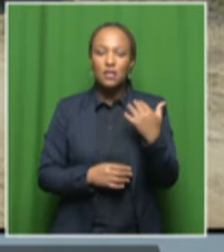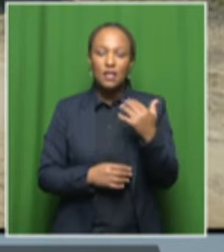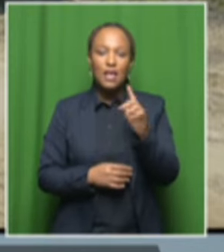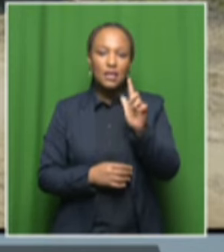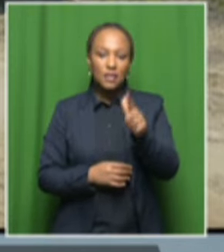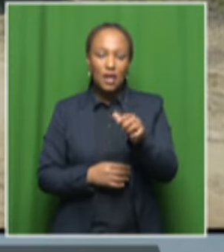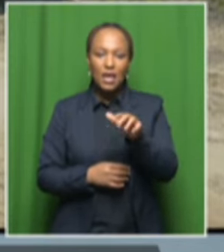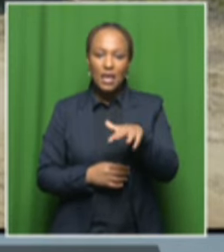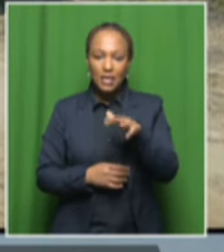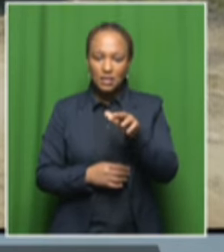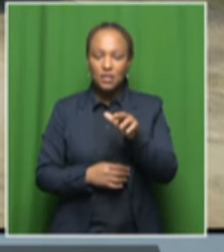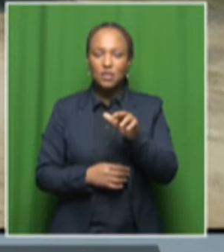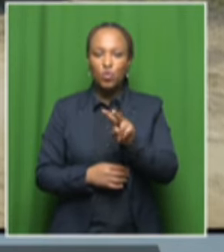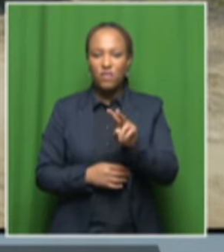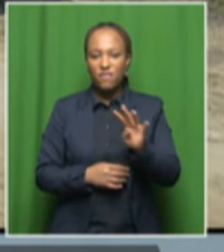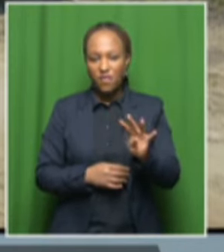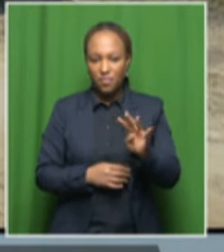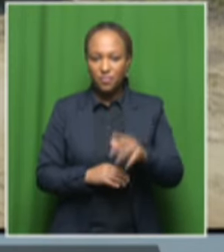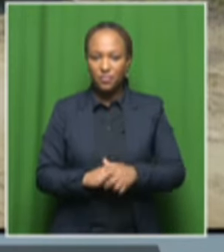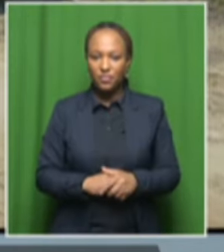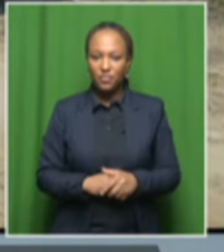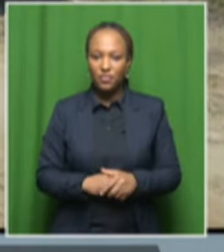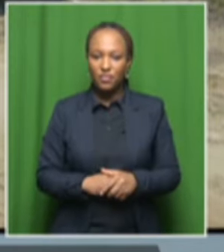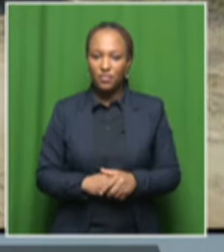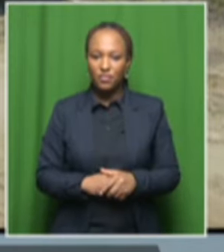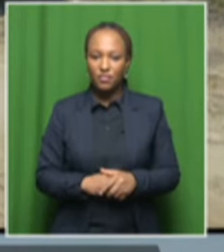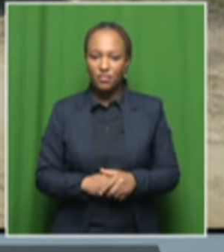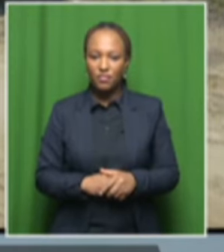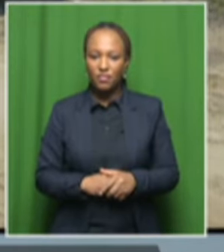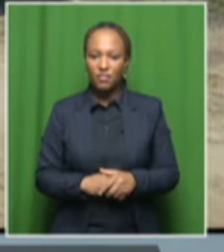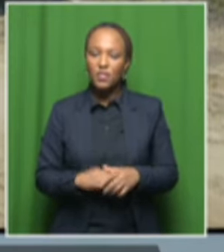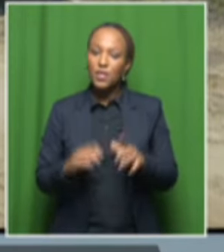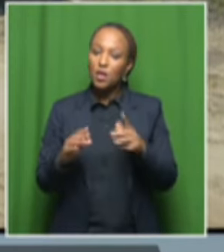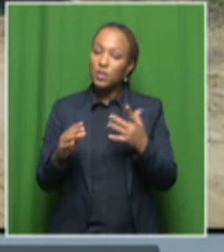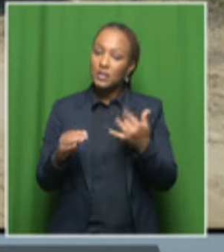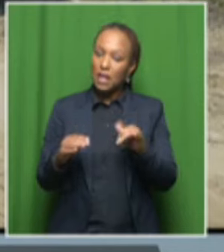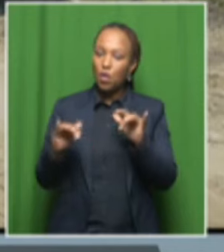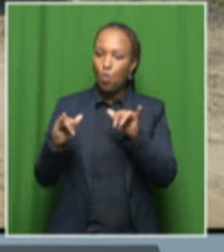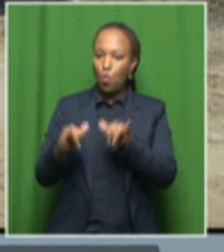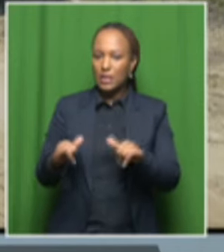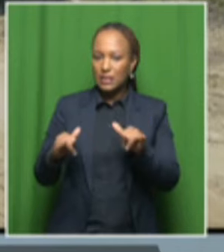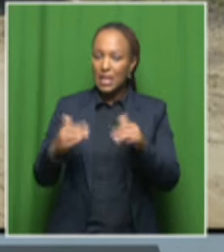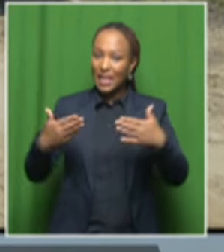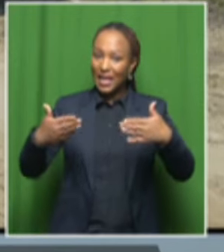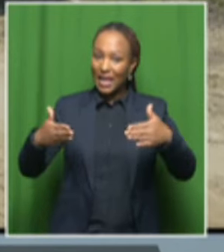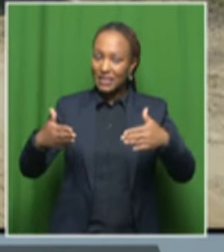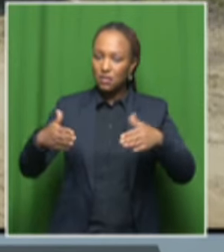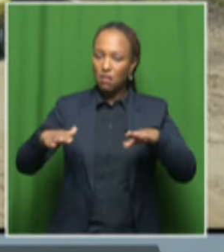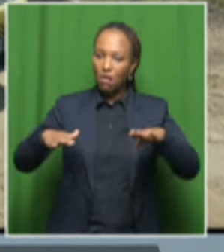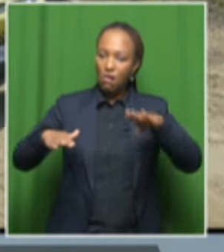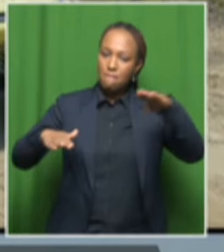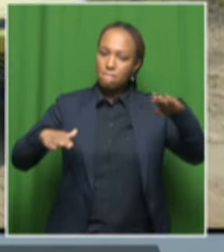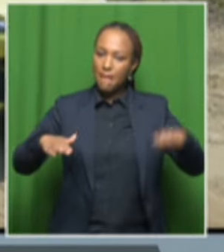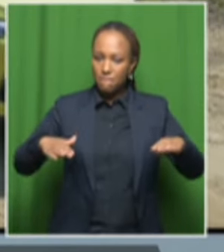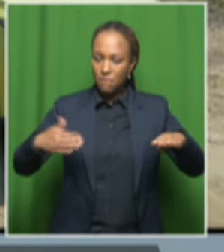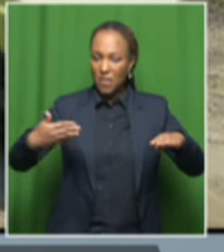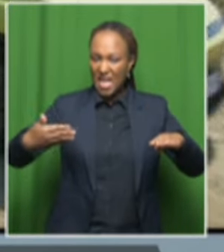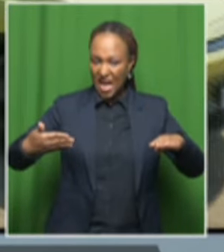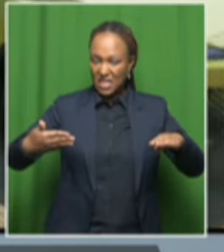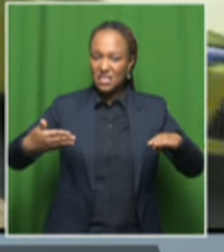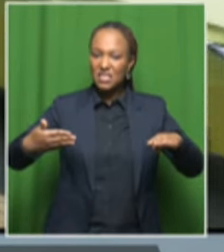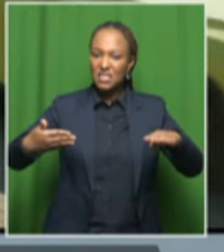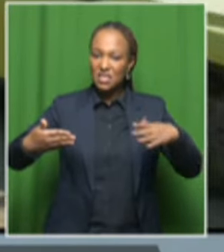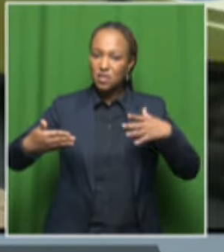1924. So, as we are still waiting here at the gate or exit